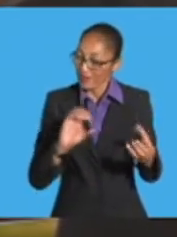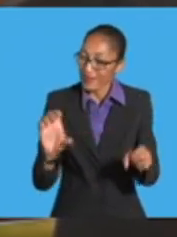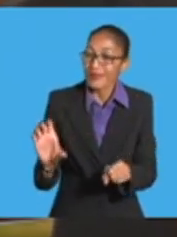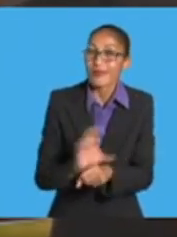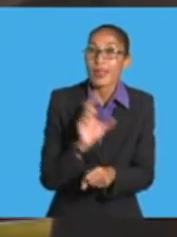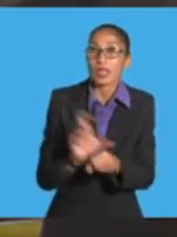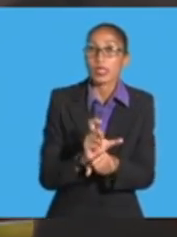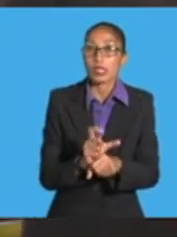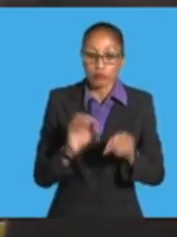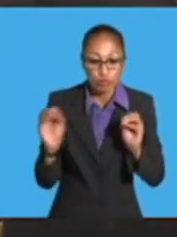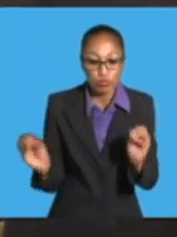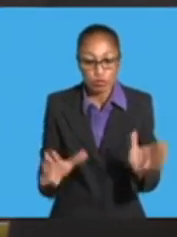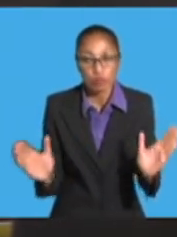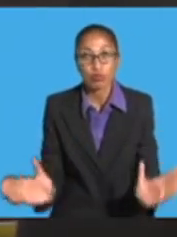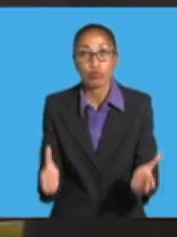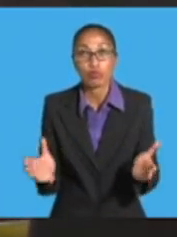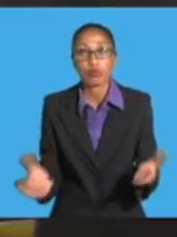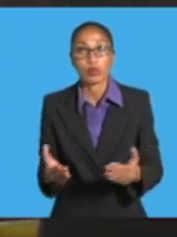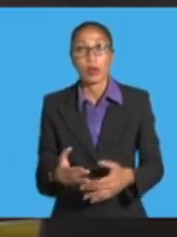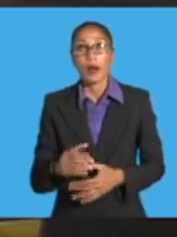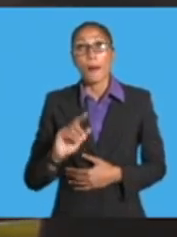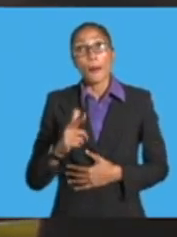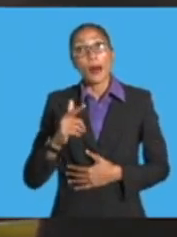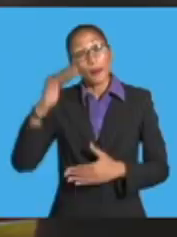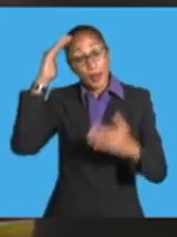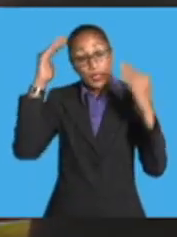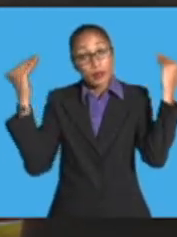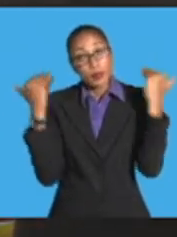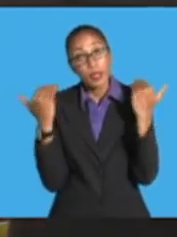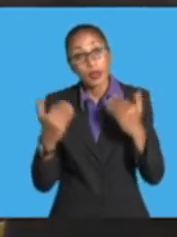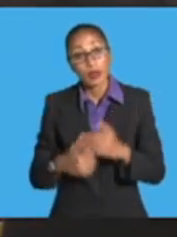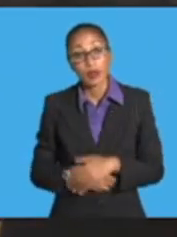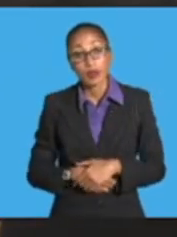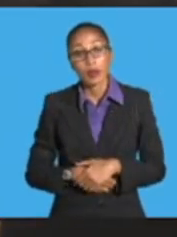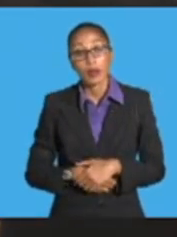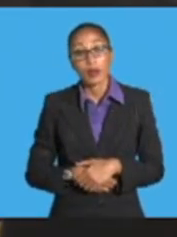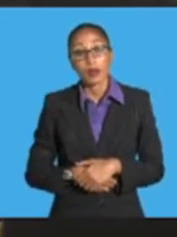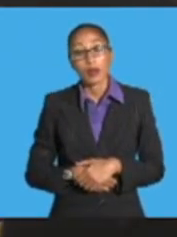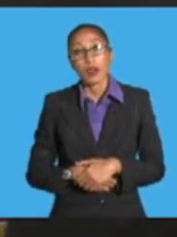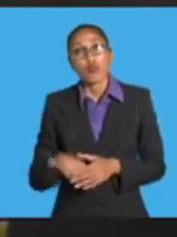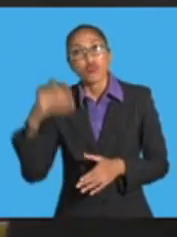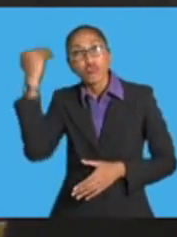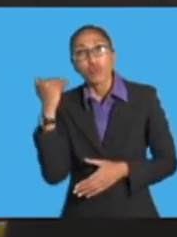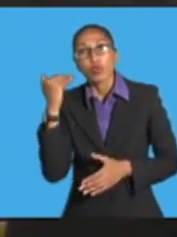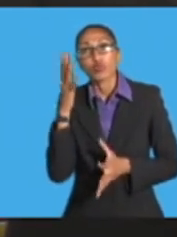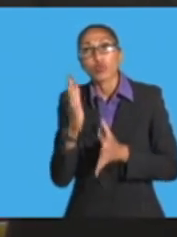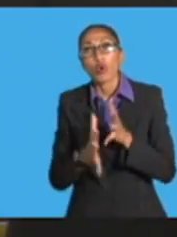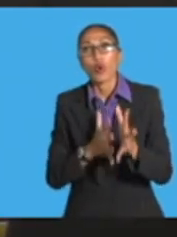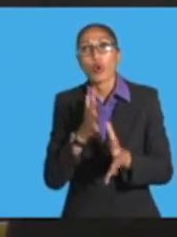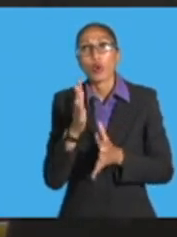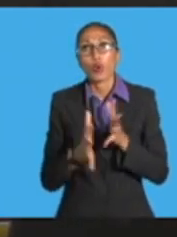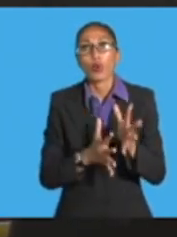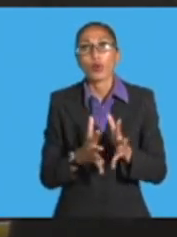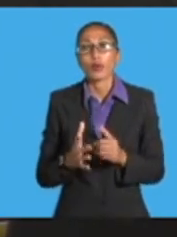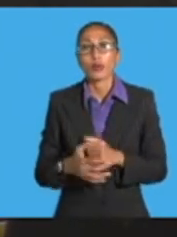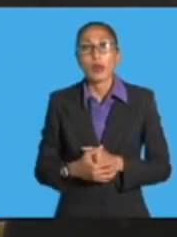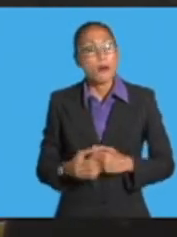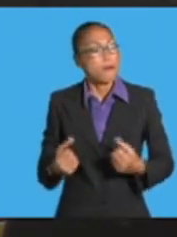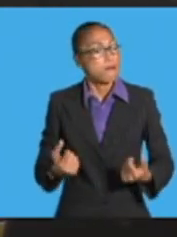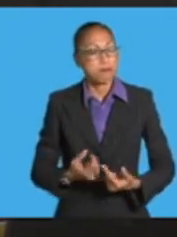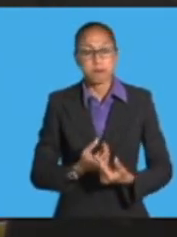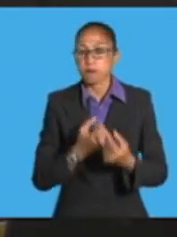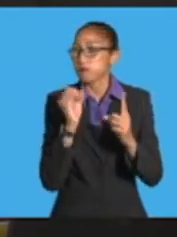their children. Madam Speaker, let me narrate a very short story that has great